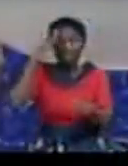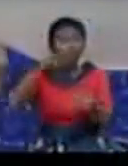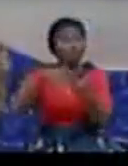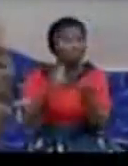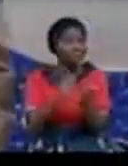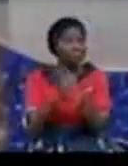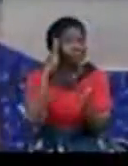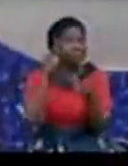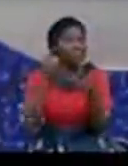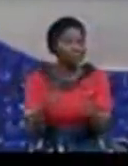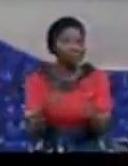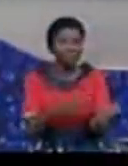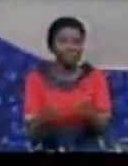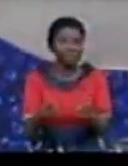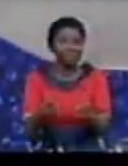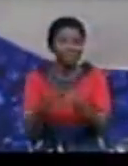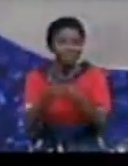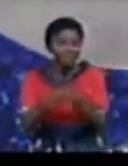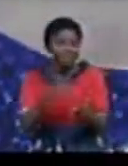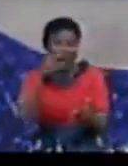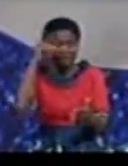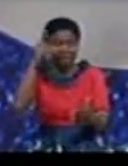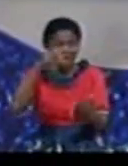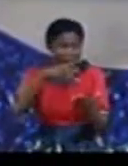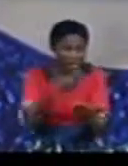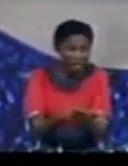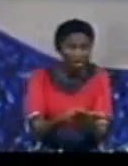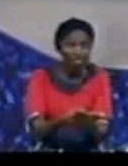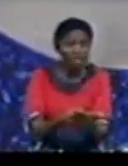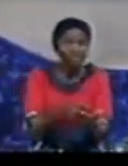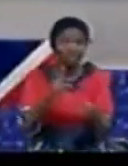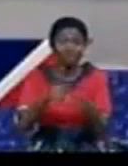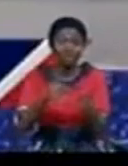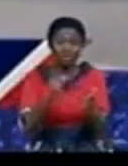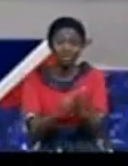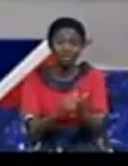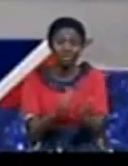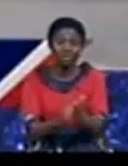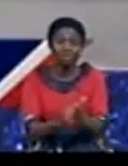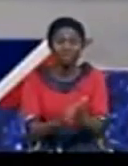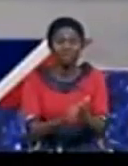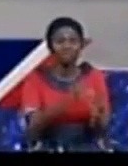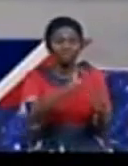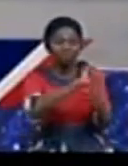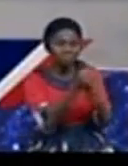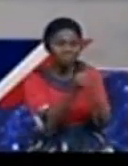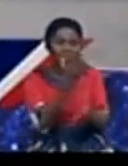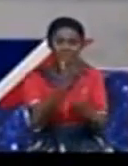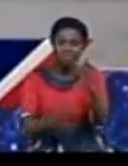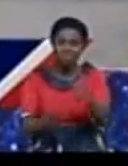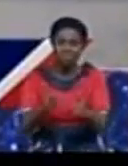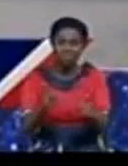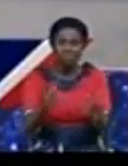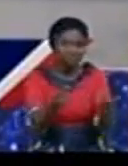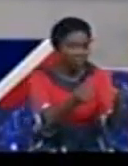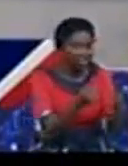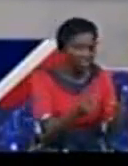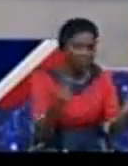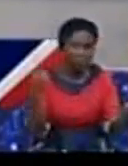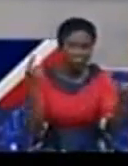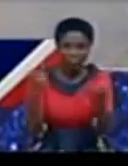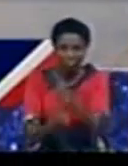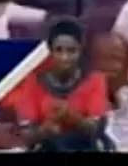he got to that situation in the garden, some of the people came to arrest him. And Peter